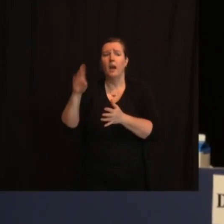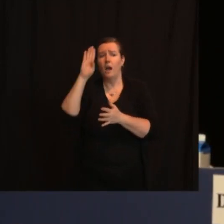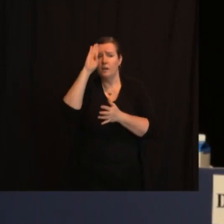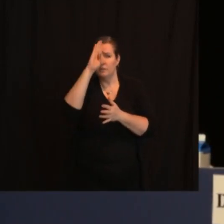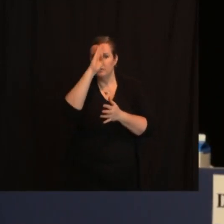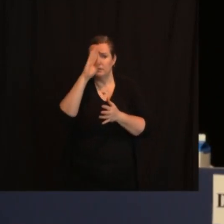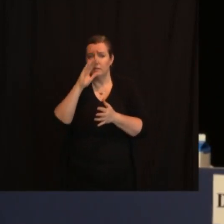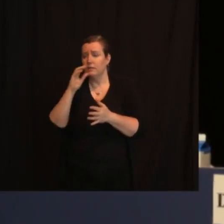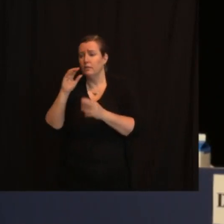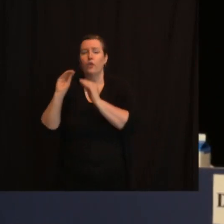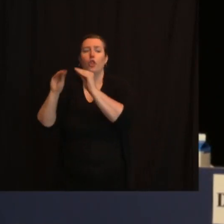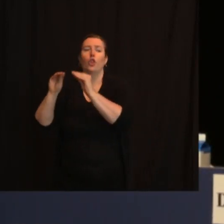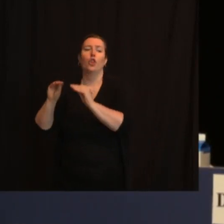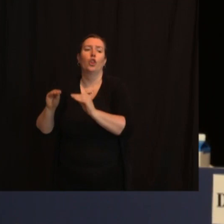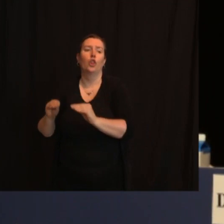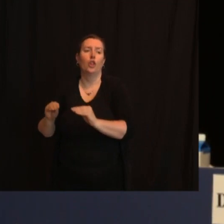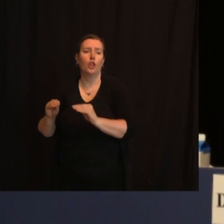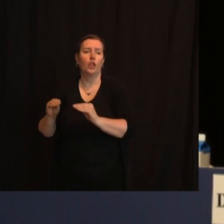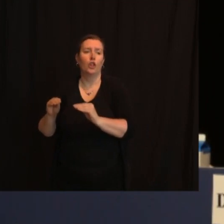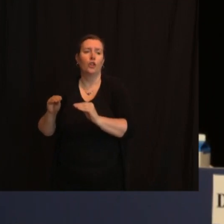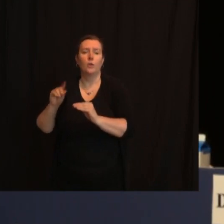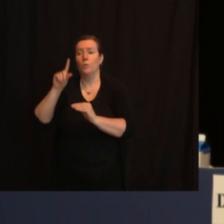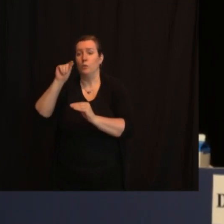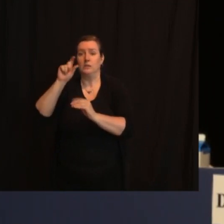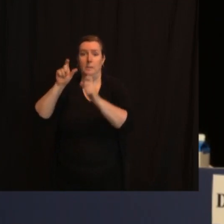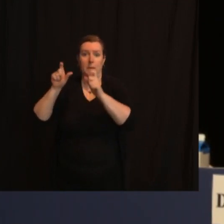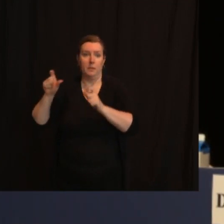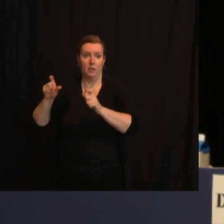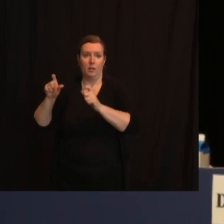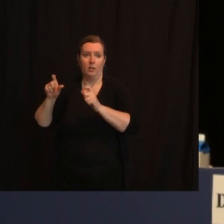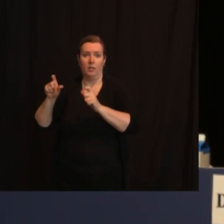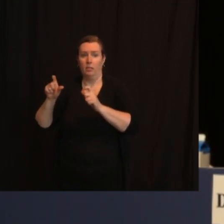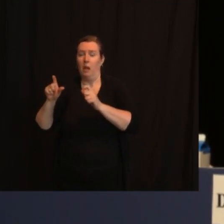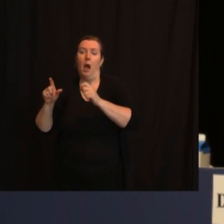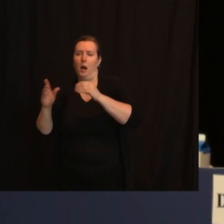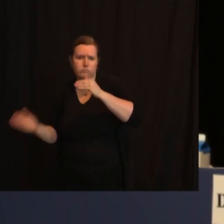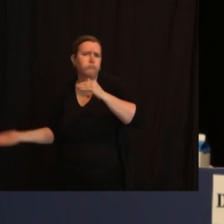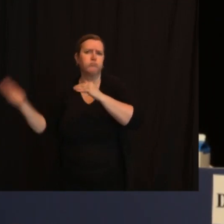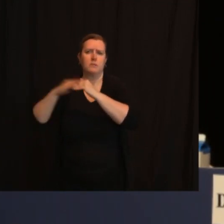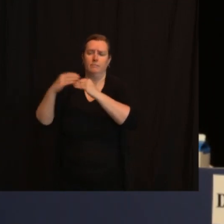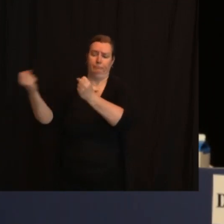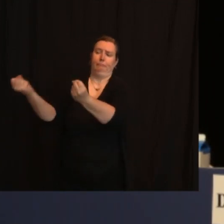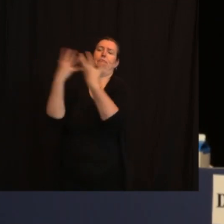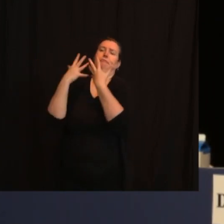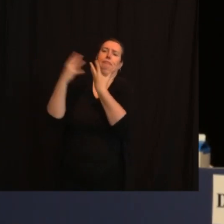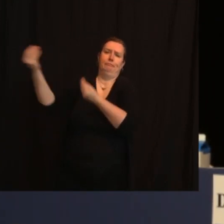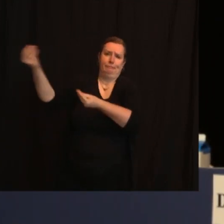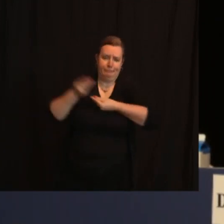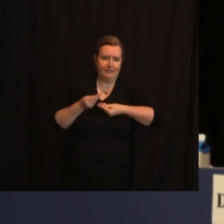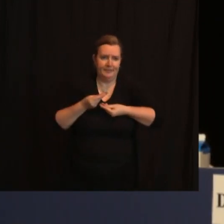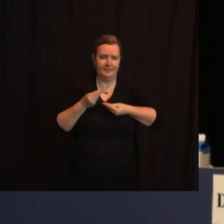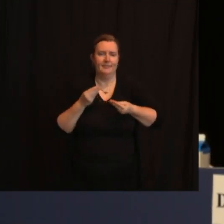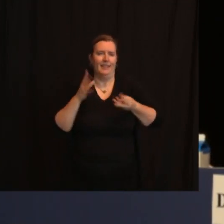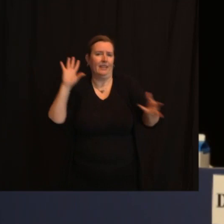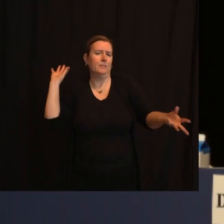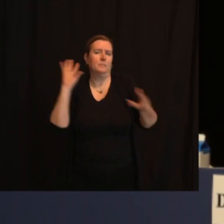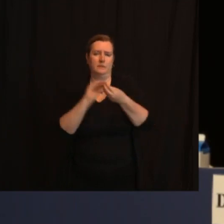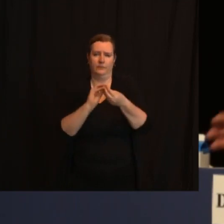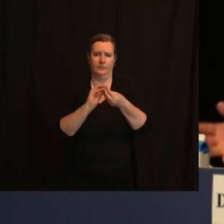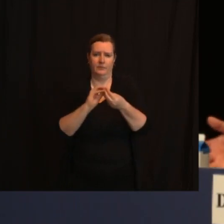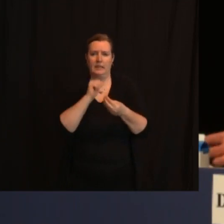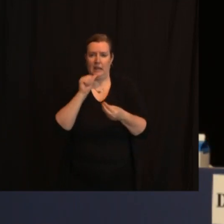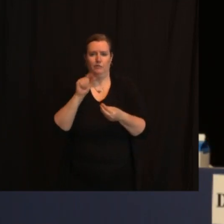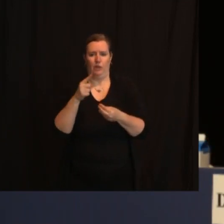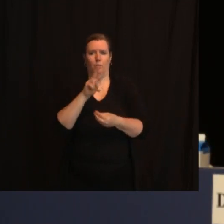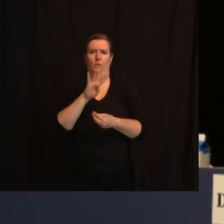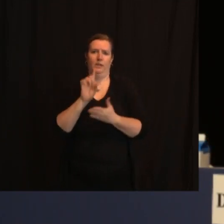might see that jump going up. To some extent, the numbers that are coming from the nursing homes are the little bit